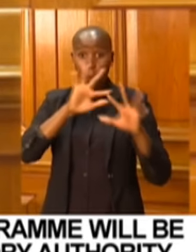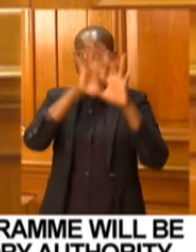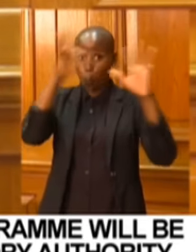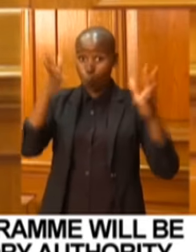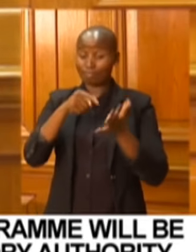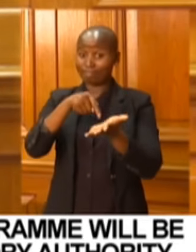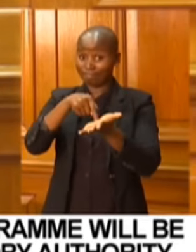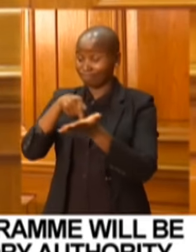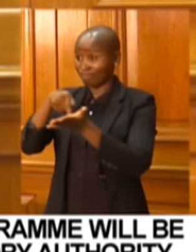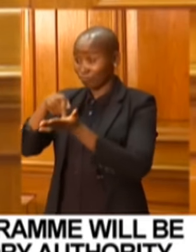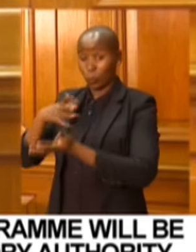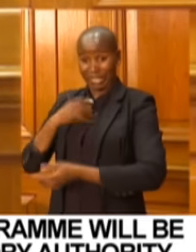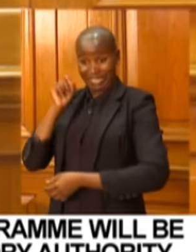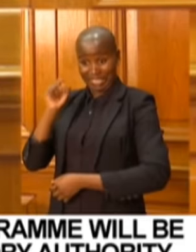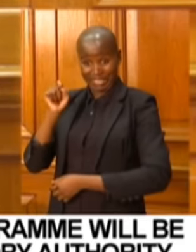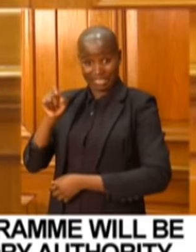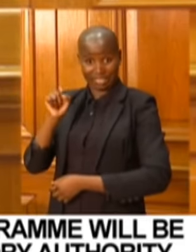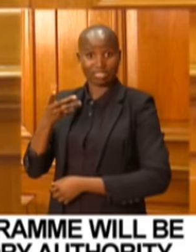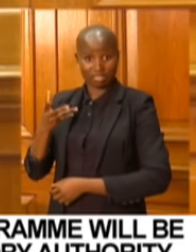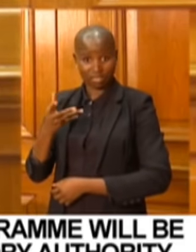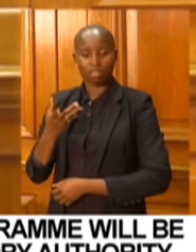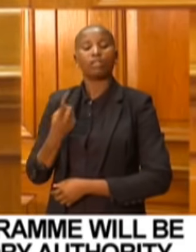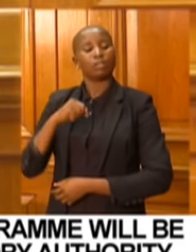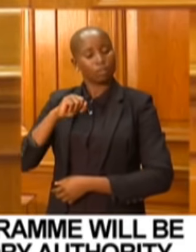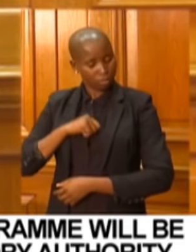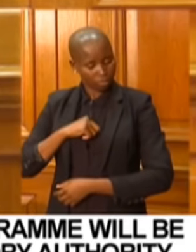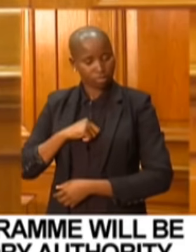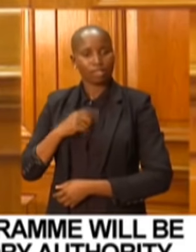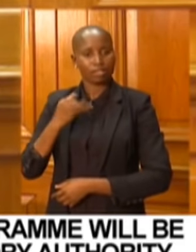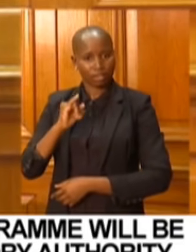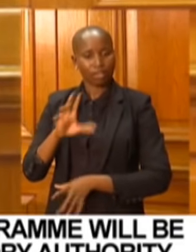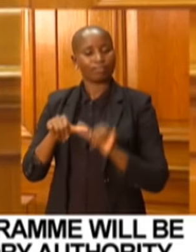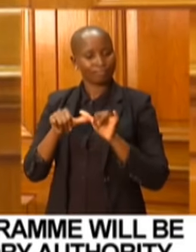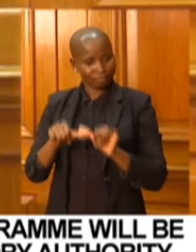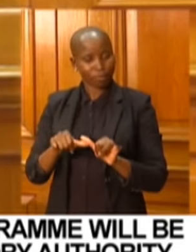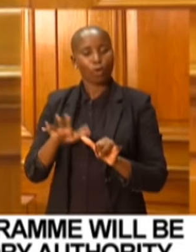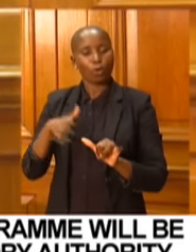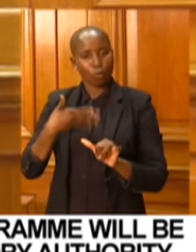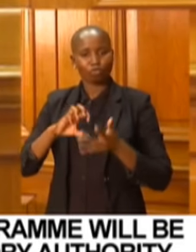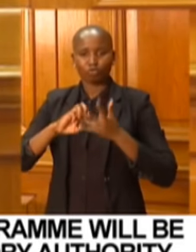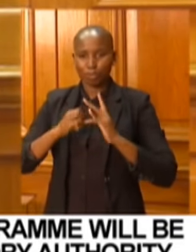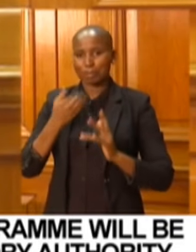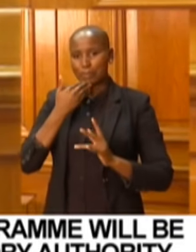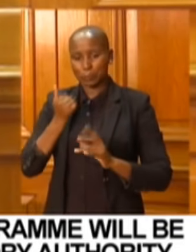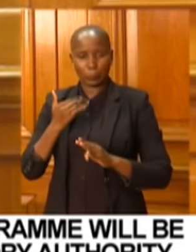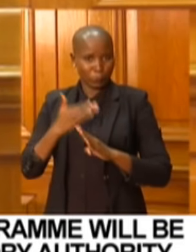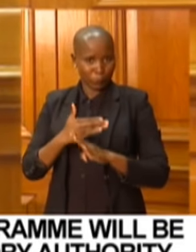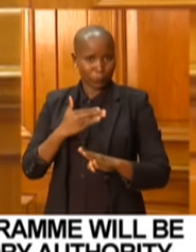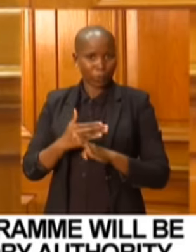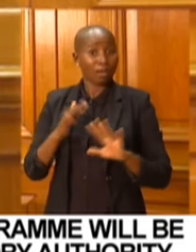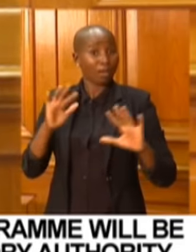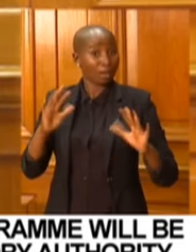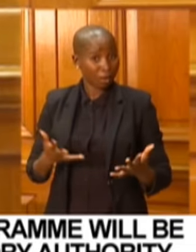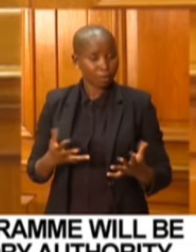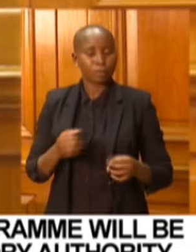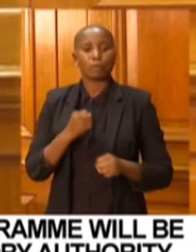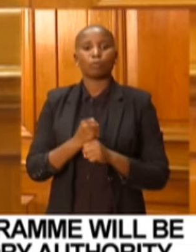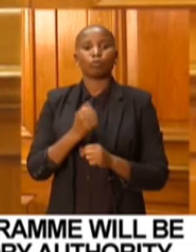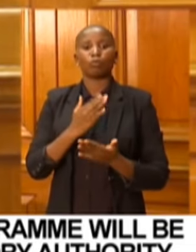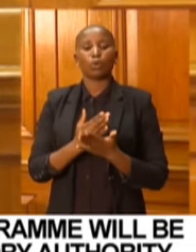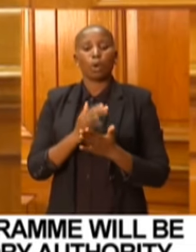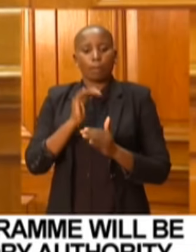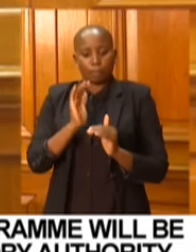doing and will continue to do everything that's possible to ensure that the process